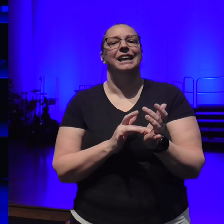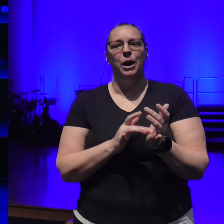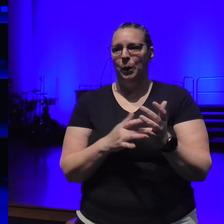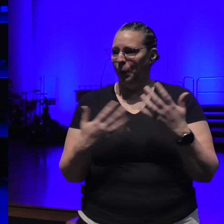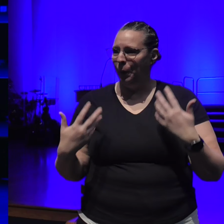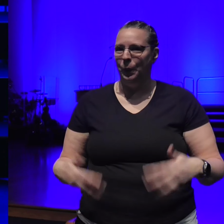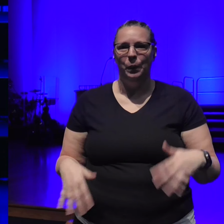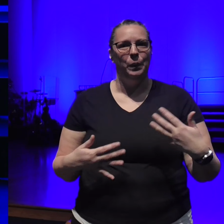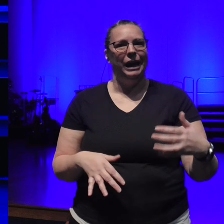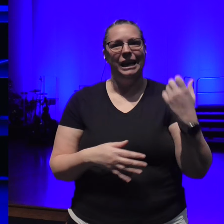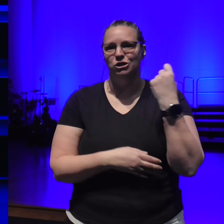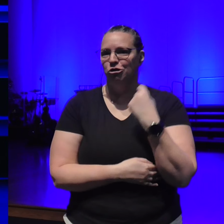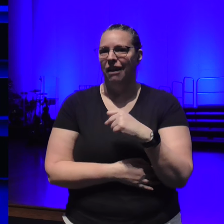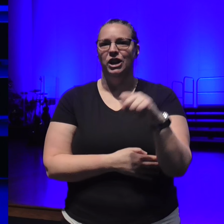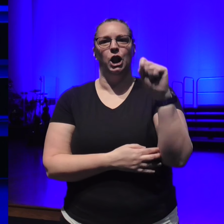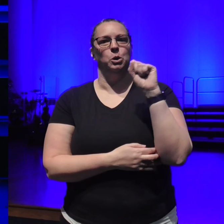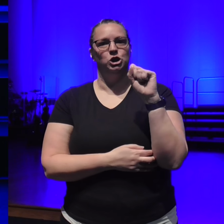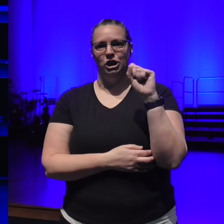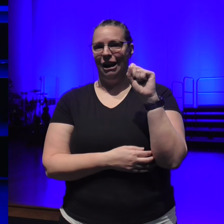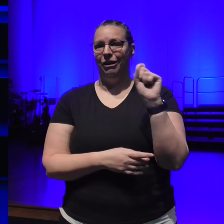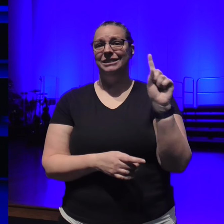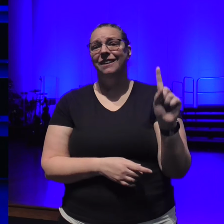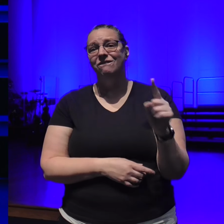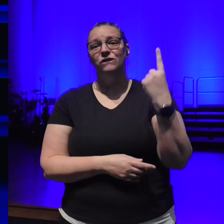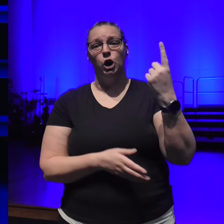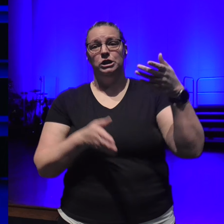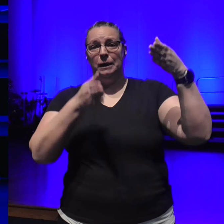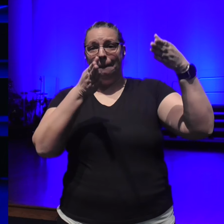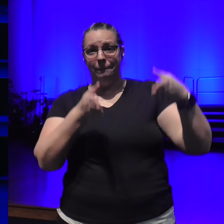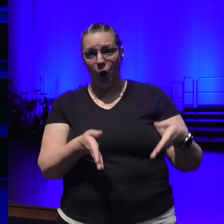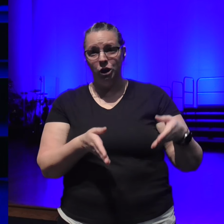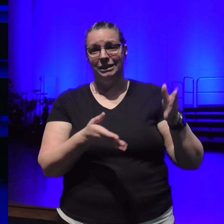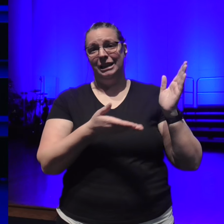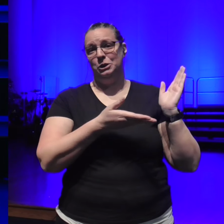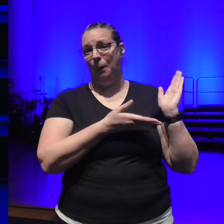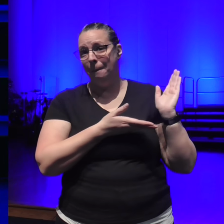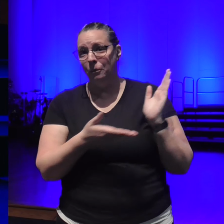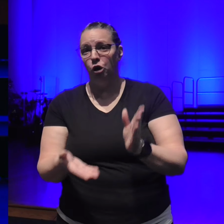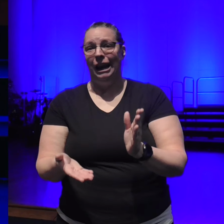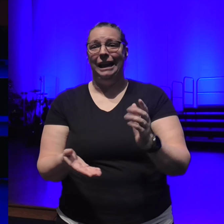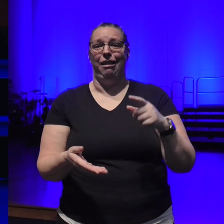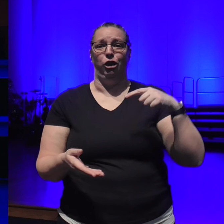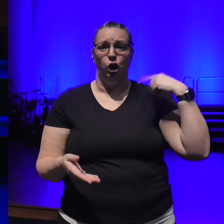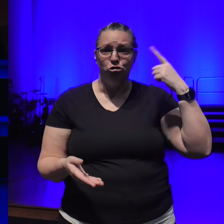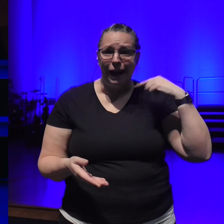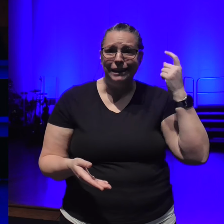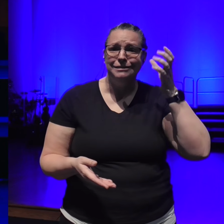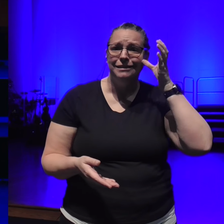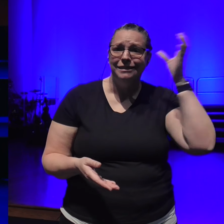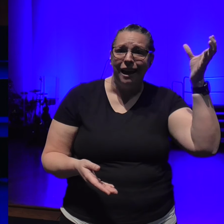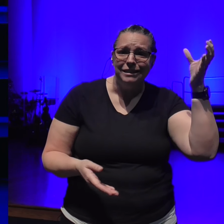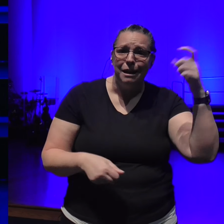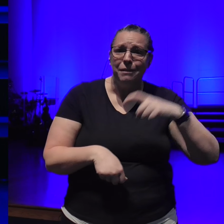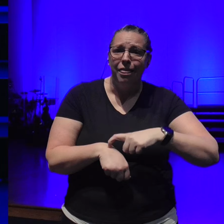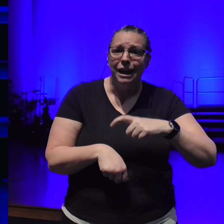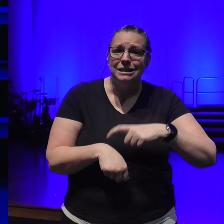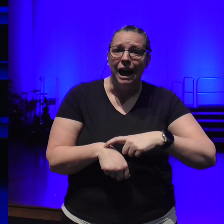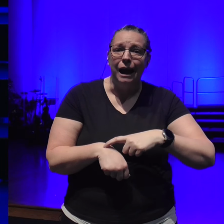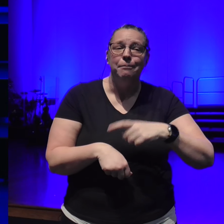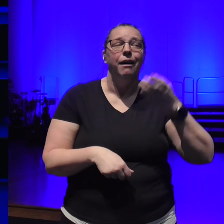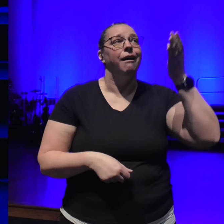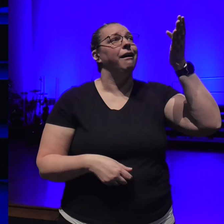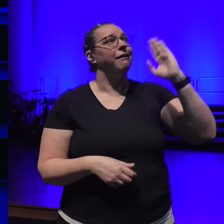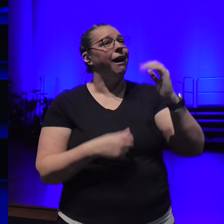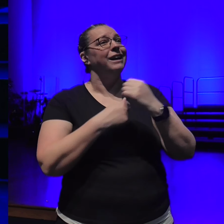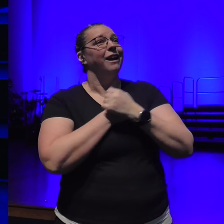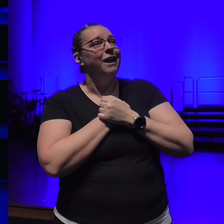revolutionary in the history of spirituality because he is the first person to bring forth the crazy concept at the time that God loves you.